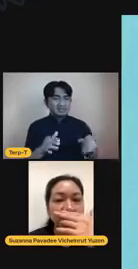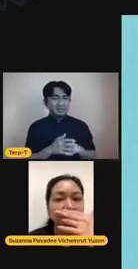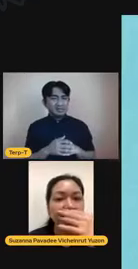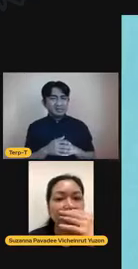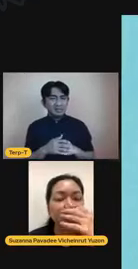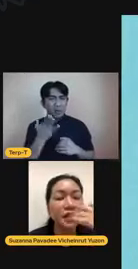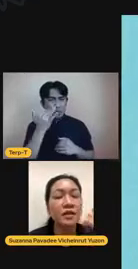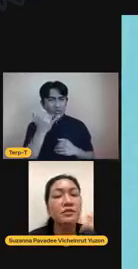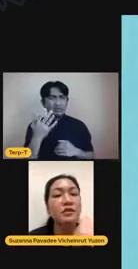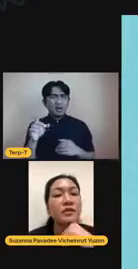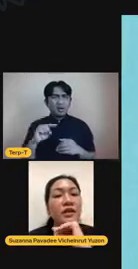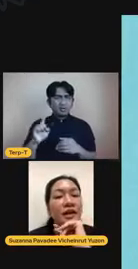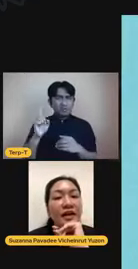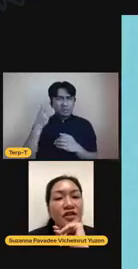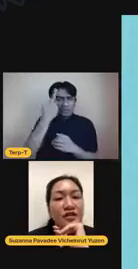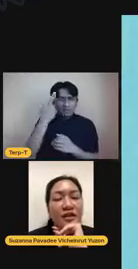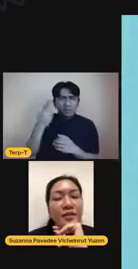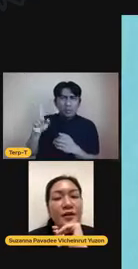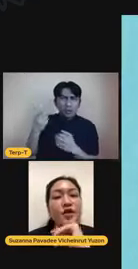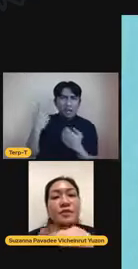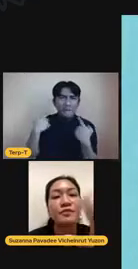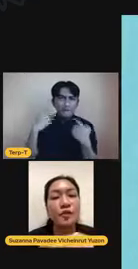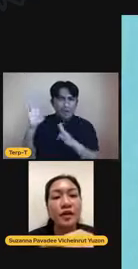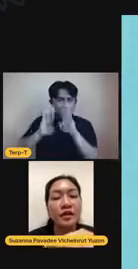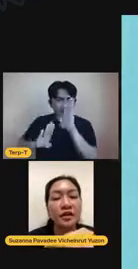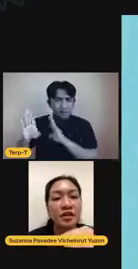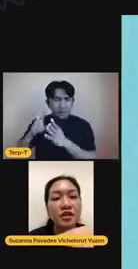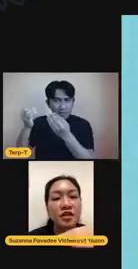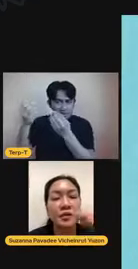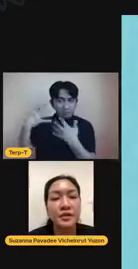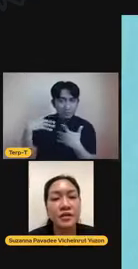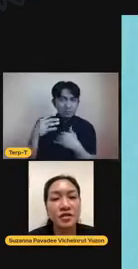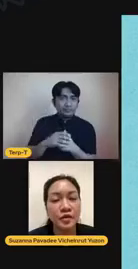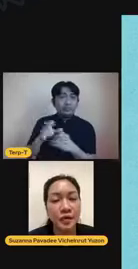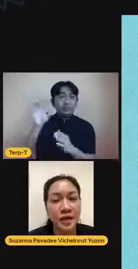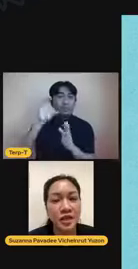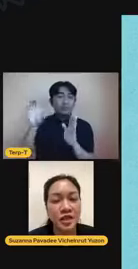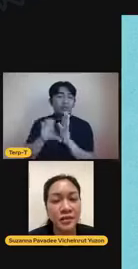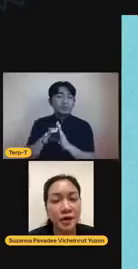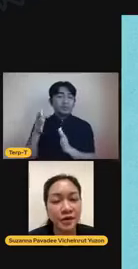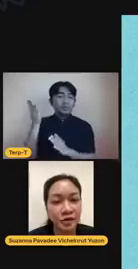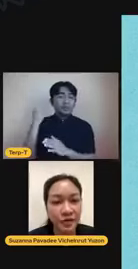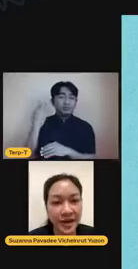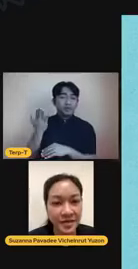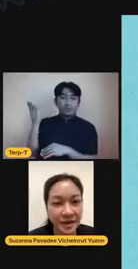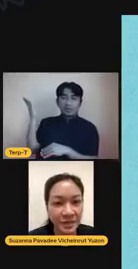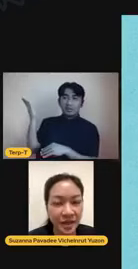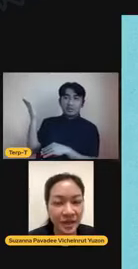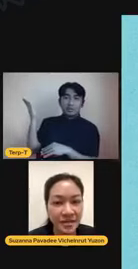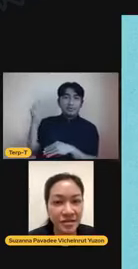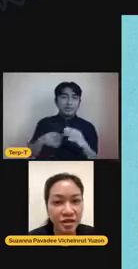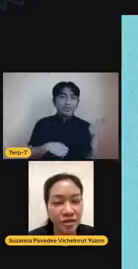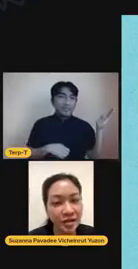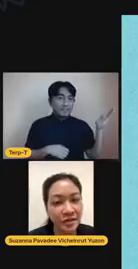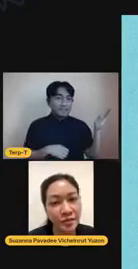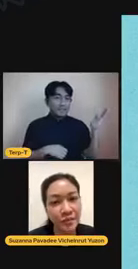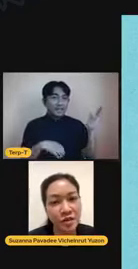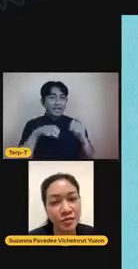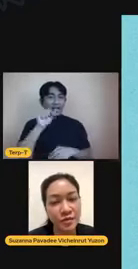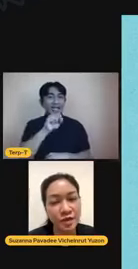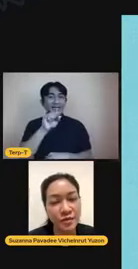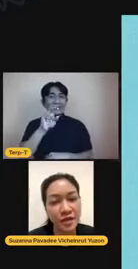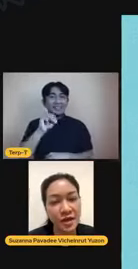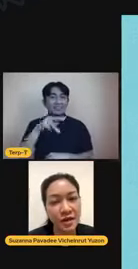that. So as you saw in the picture before, Joey was also like, she models for SM Kids. She's on